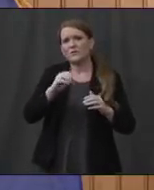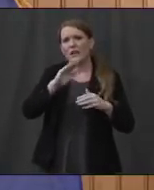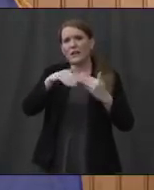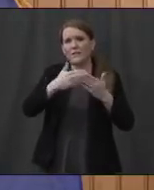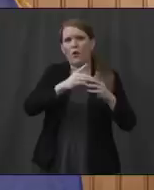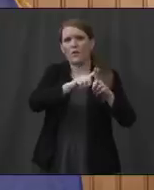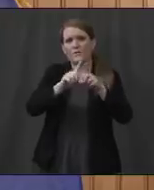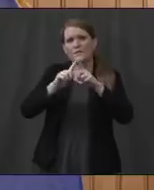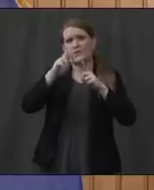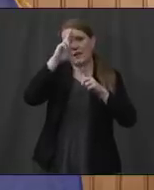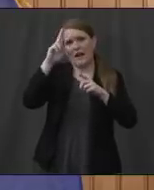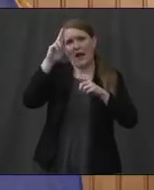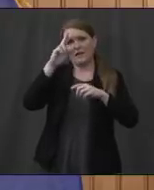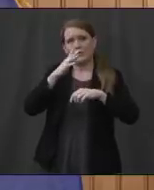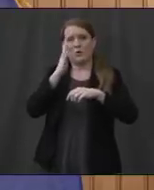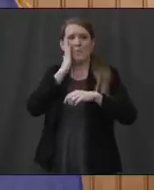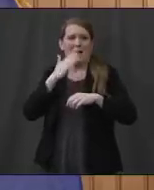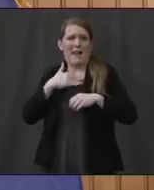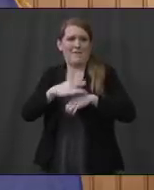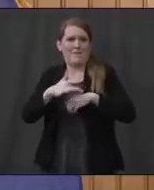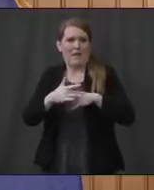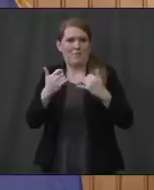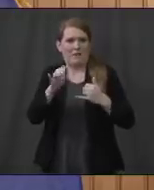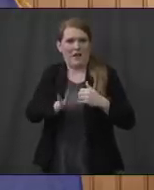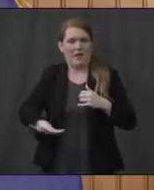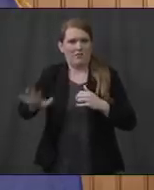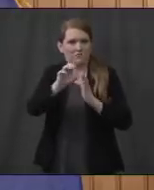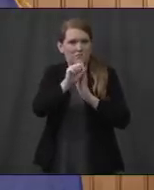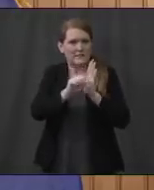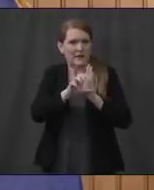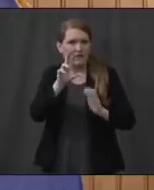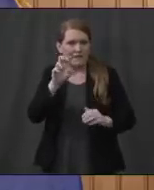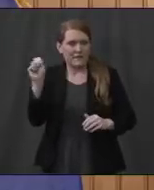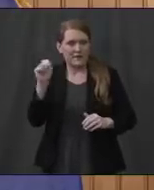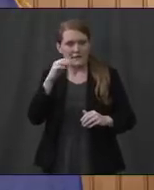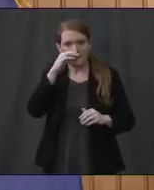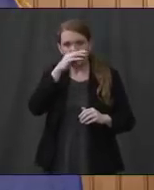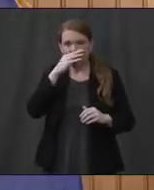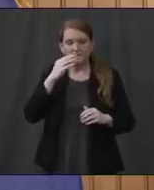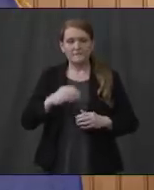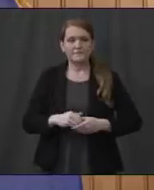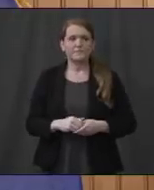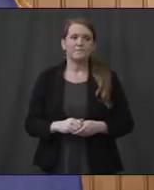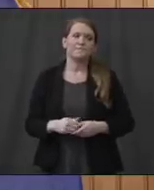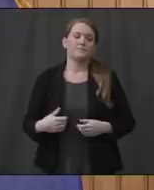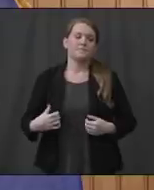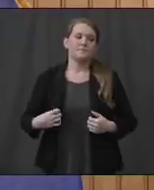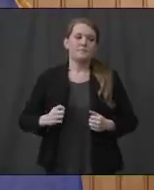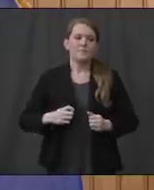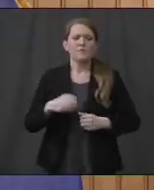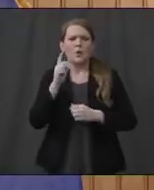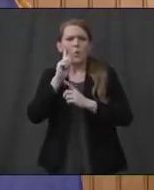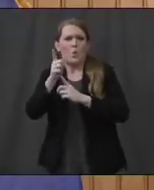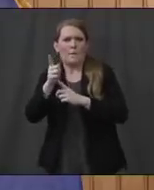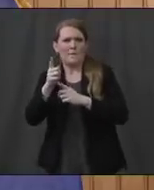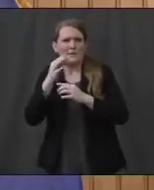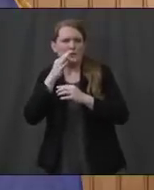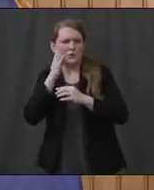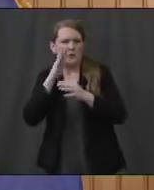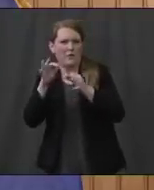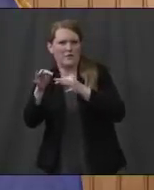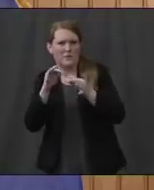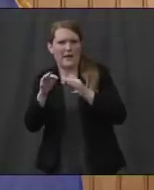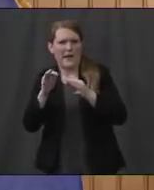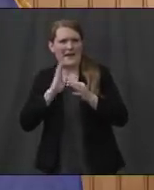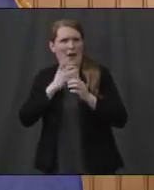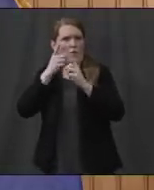in the state. And in a minute, I'll tell you what we are trying to accomplish with this team. I figure I should